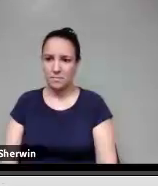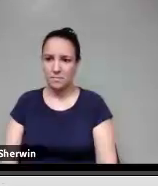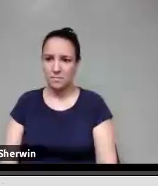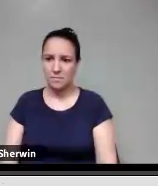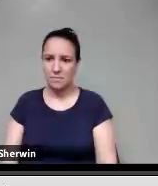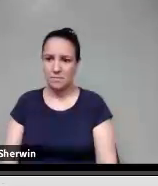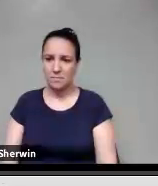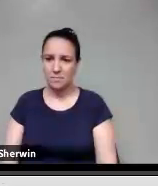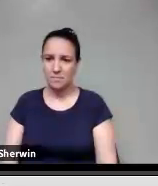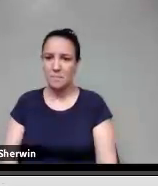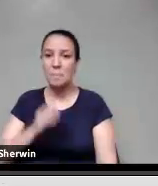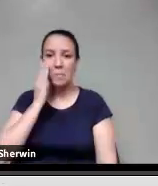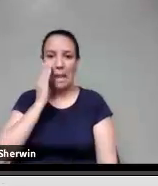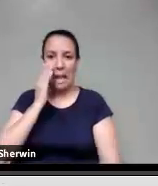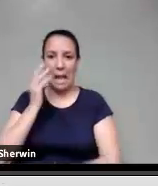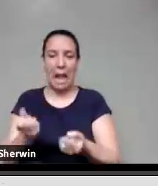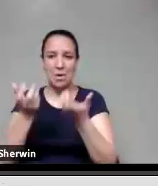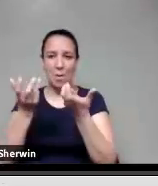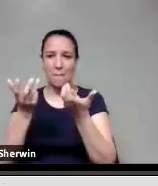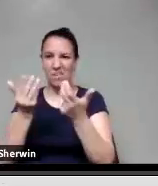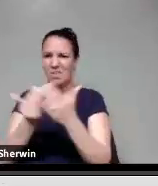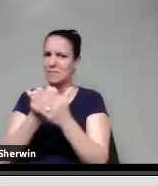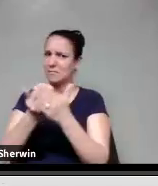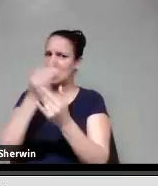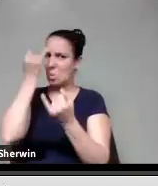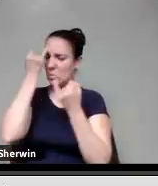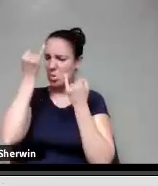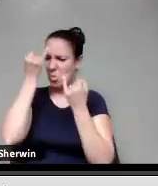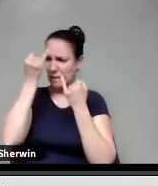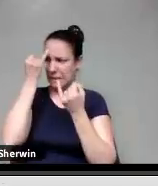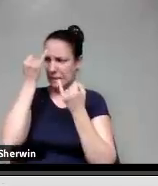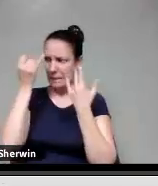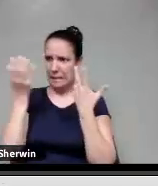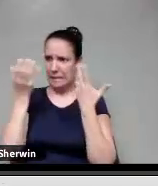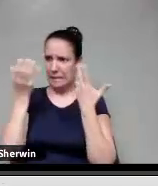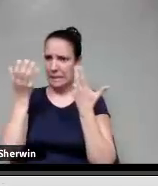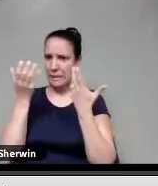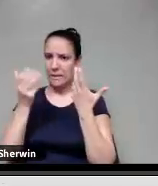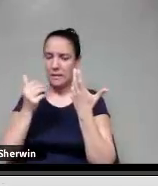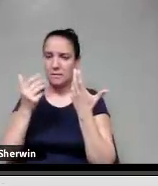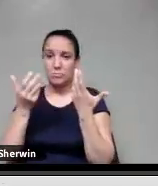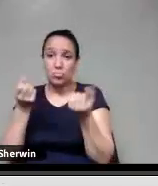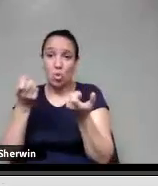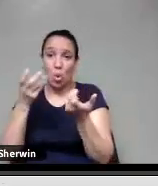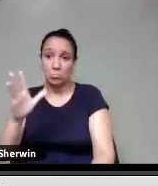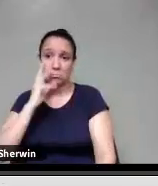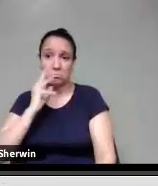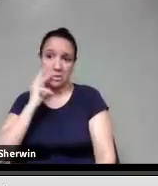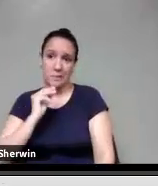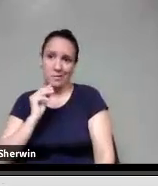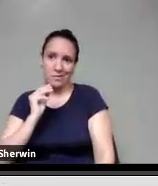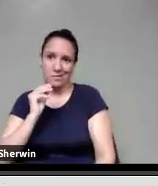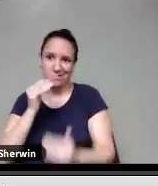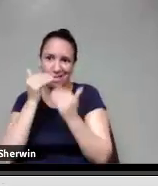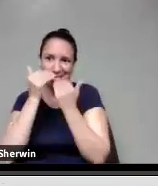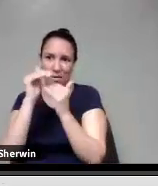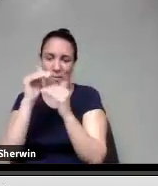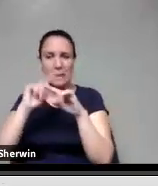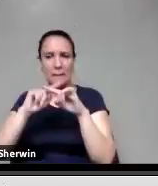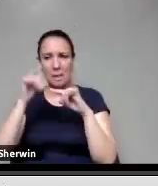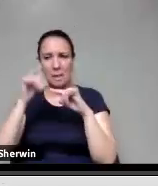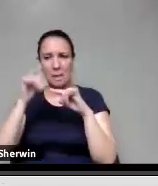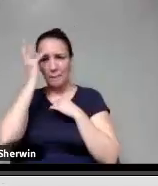And I know for many of you, this is kind of a new idea to think about, so maybe there's not been any experience, but as you're thinking,